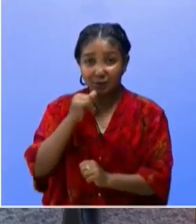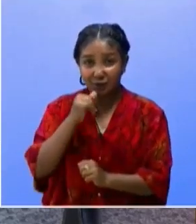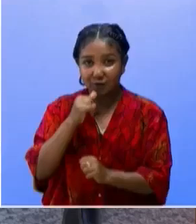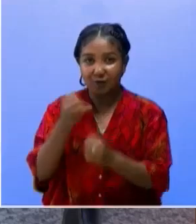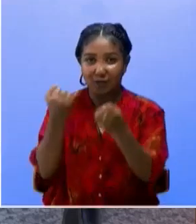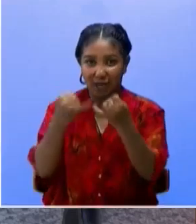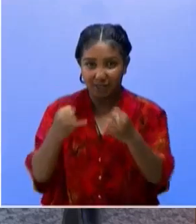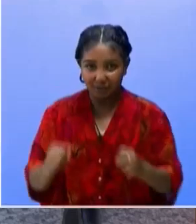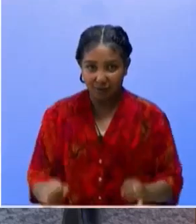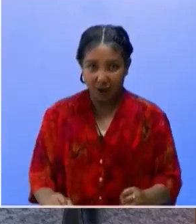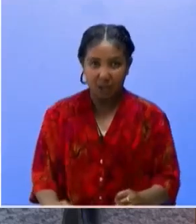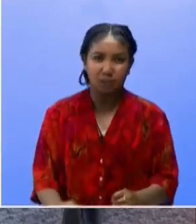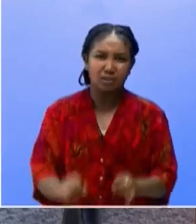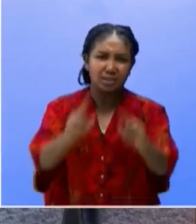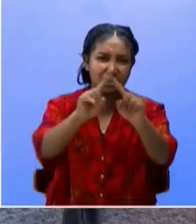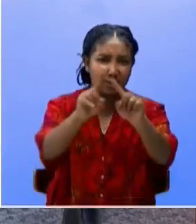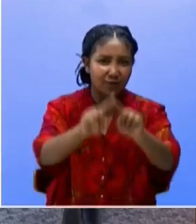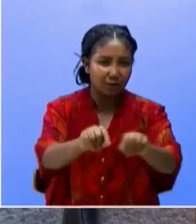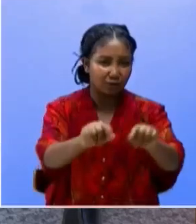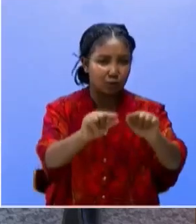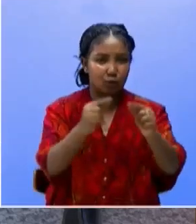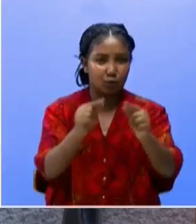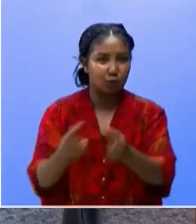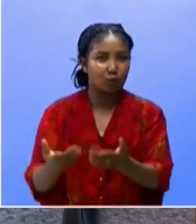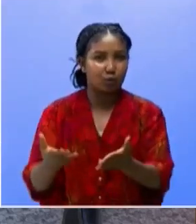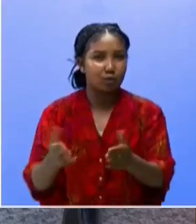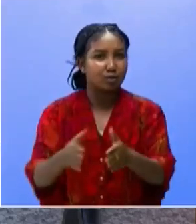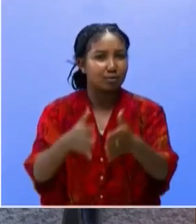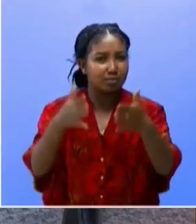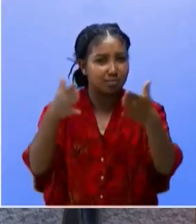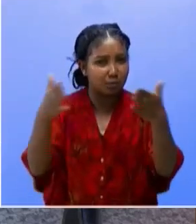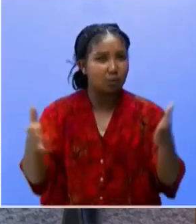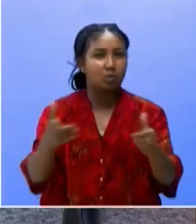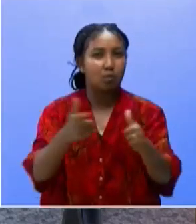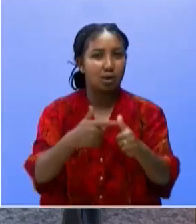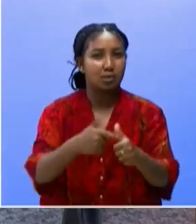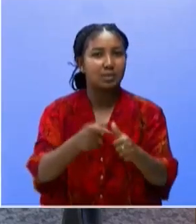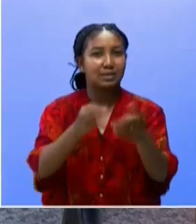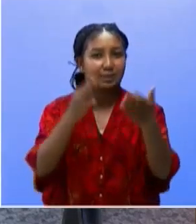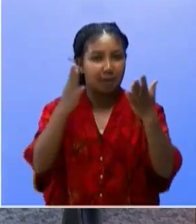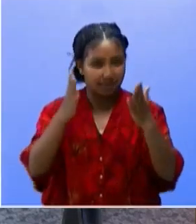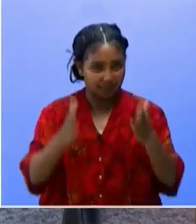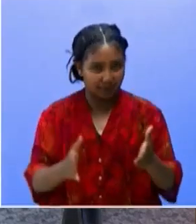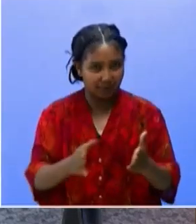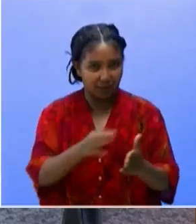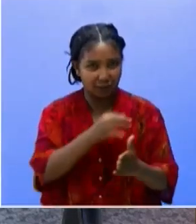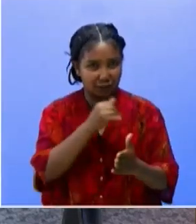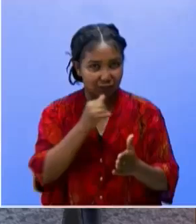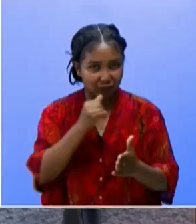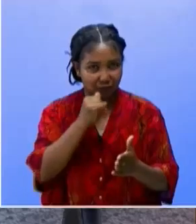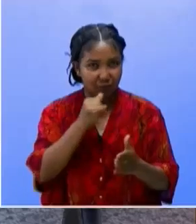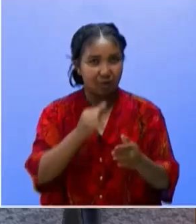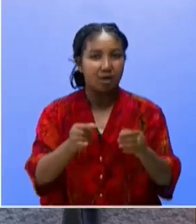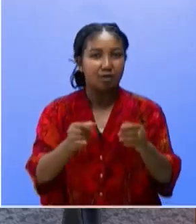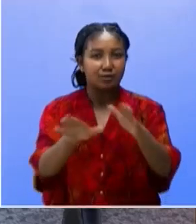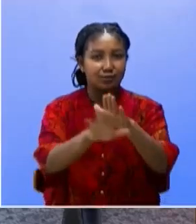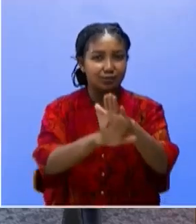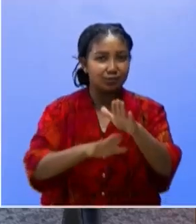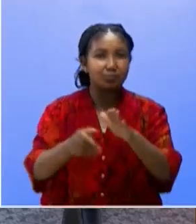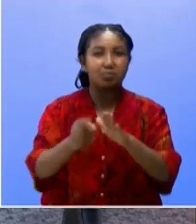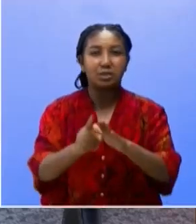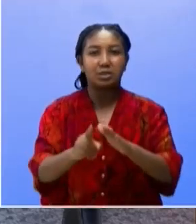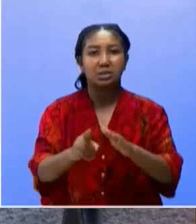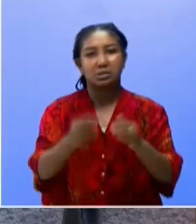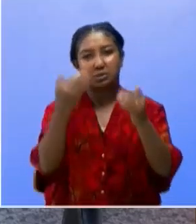be classified into different categories. The broadest one is what? The descriptive adjectives. Under descriptive, you find